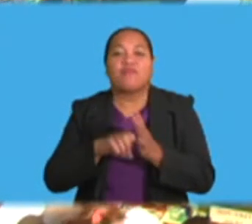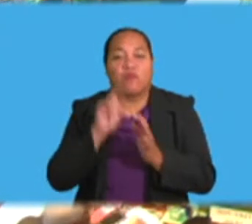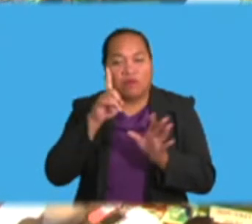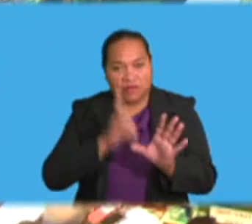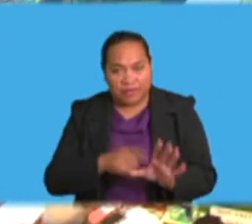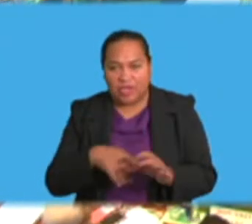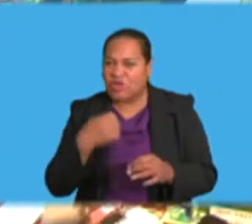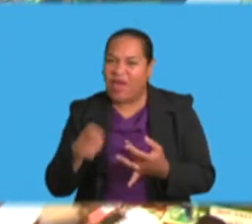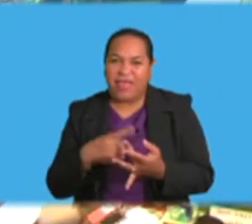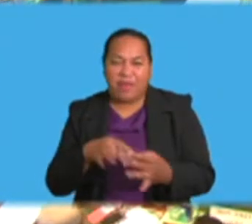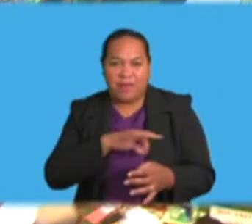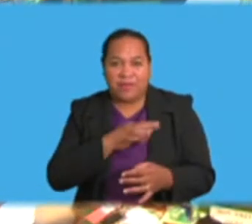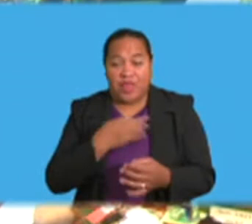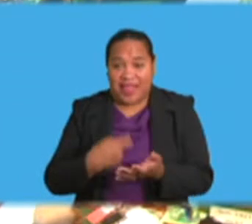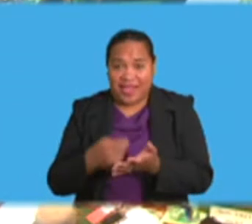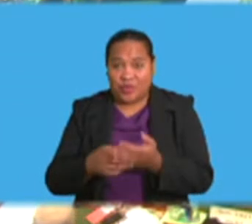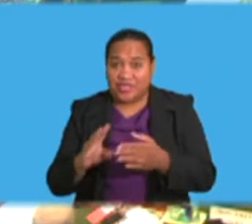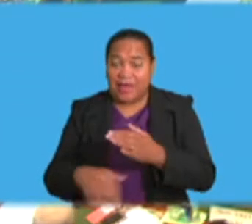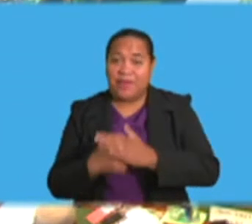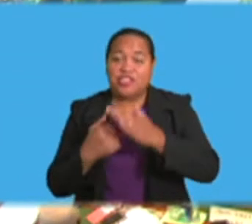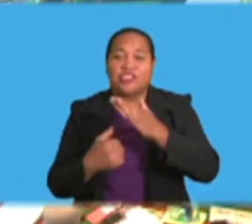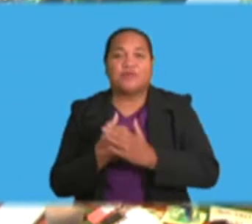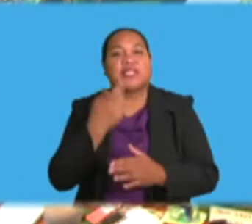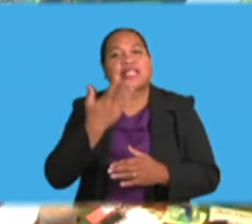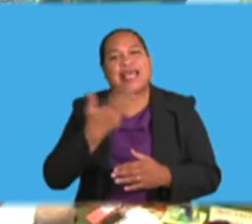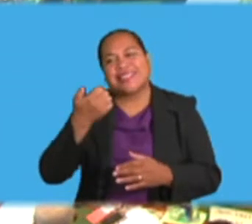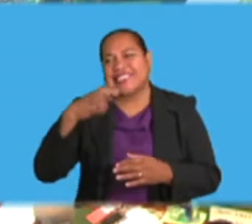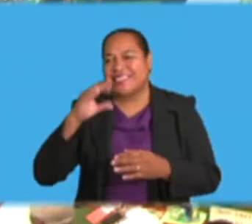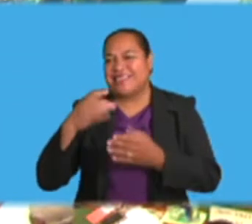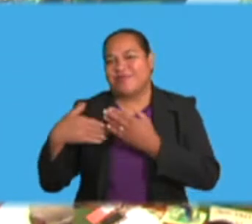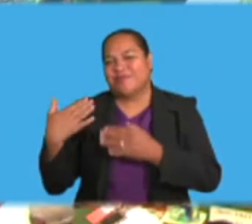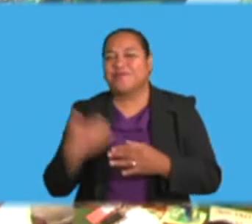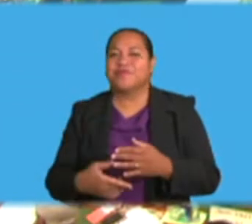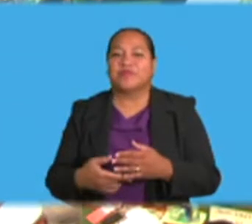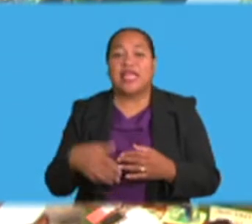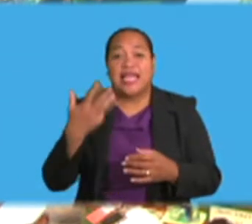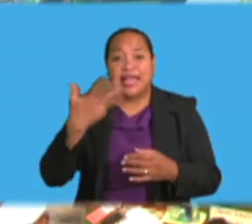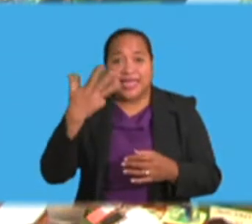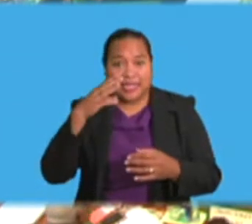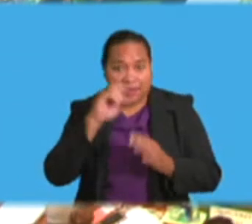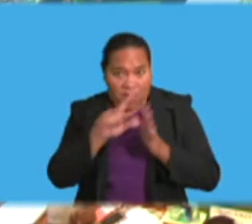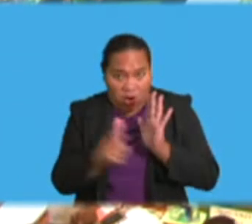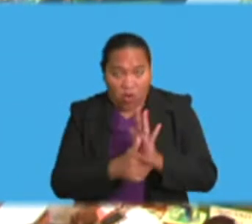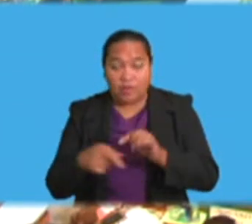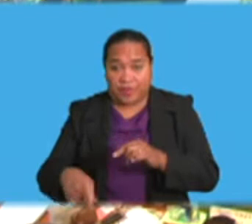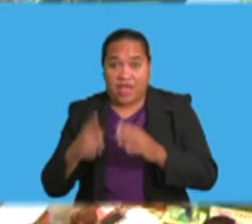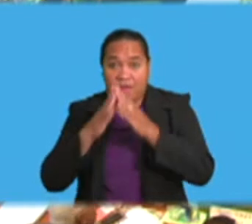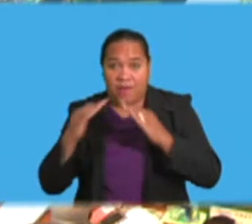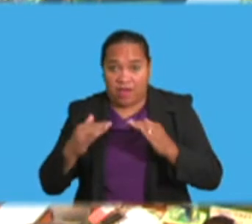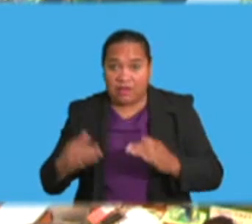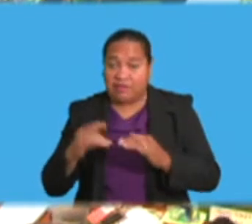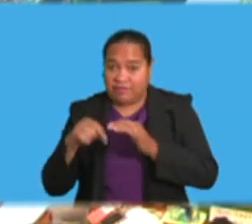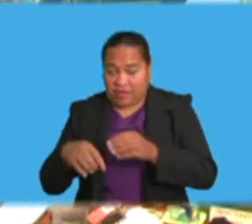leases as established in the 1960s. In 1990, by law, Fiji Pine Limited was incorporated